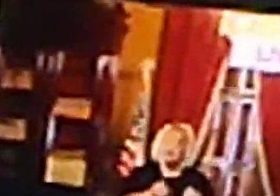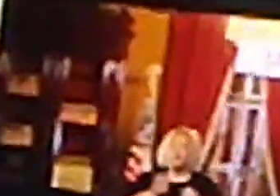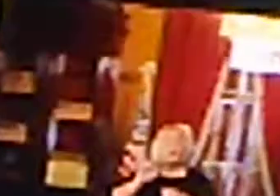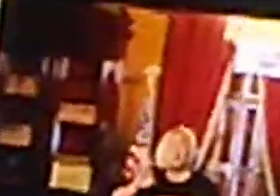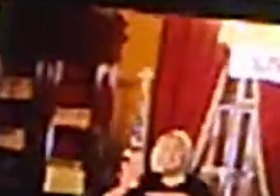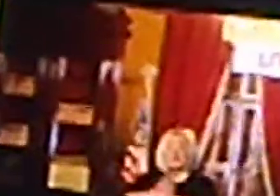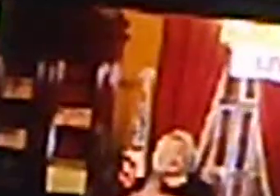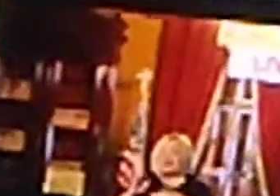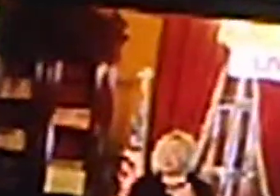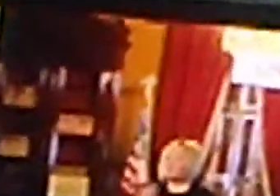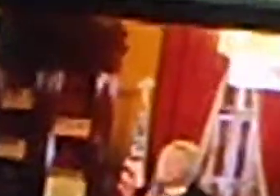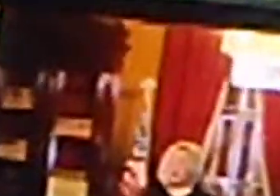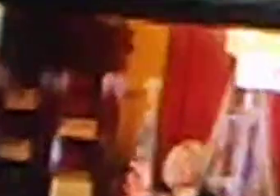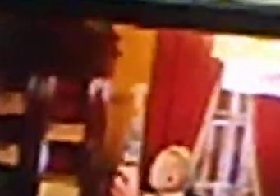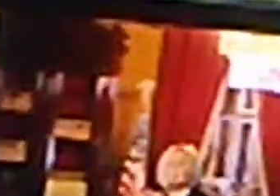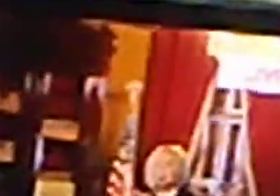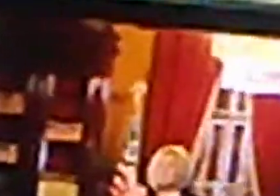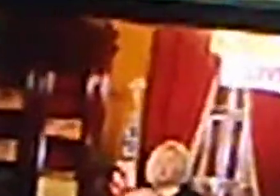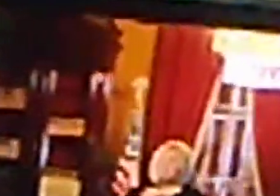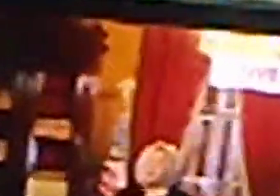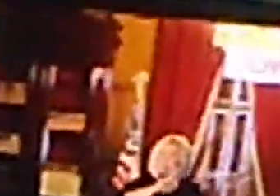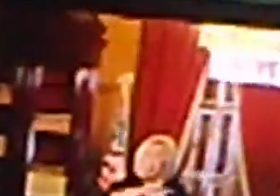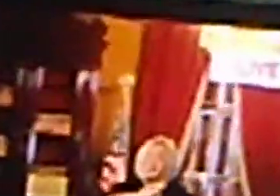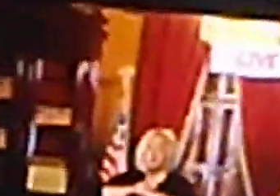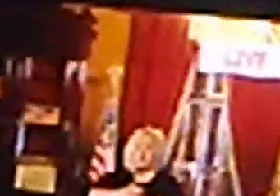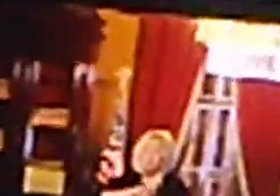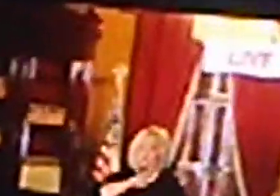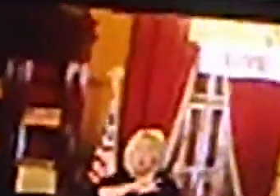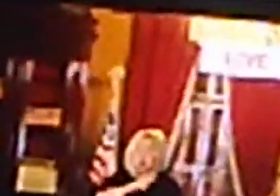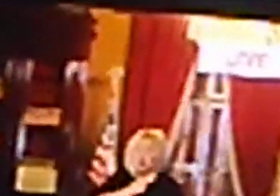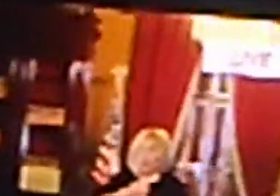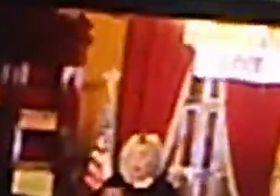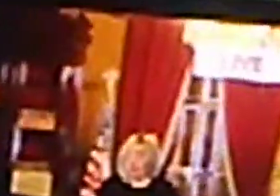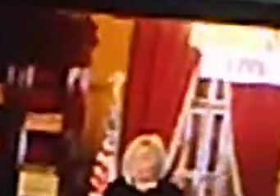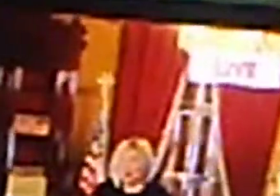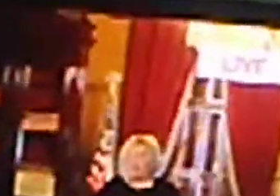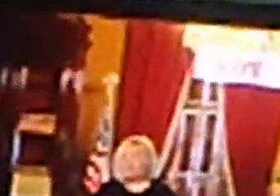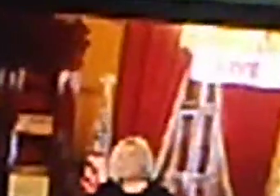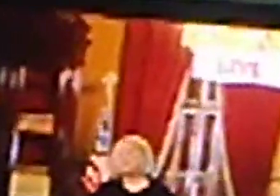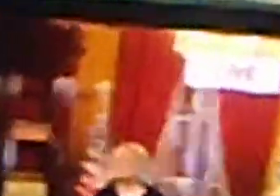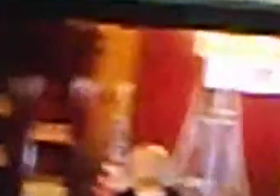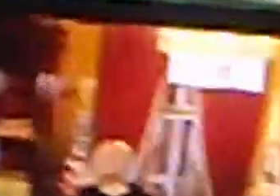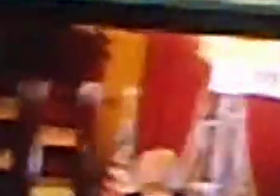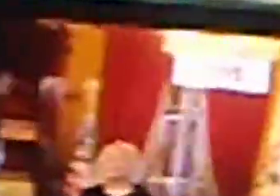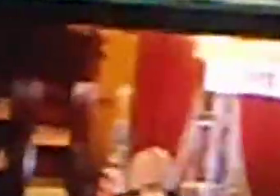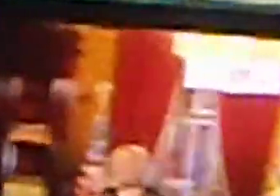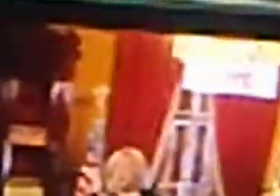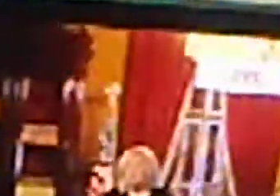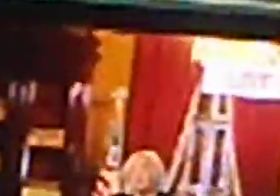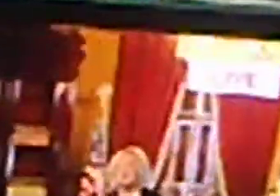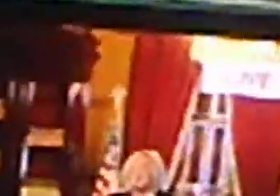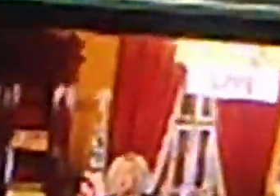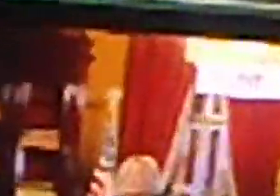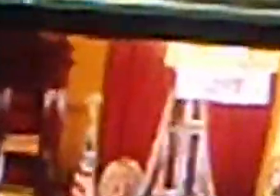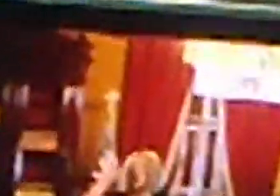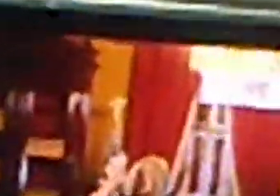their technology to manufacture personal protective equipment. To bend the curve and slow the spread of